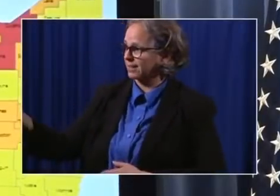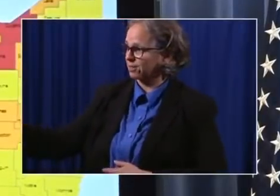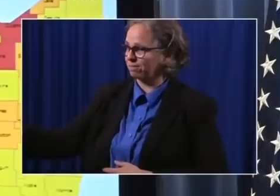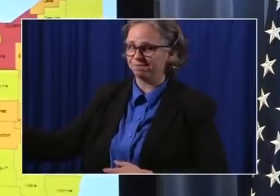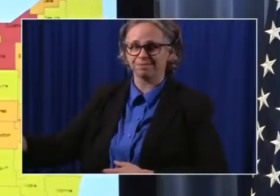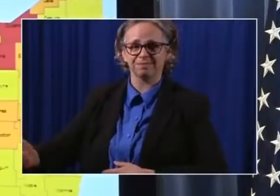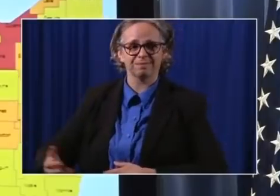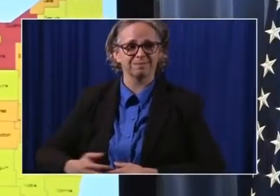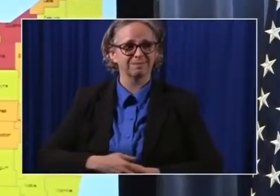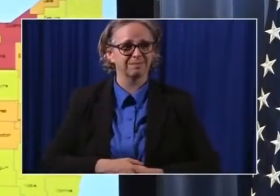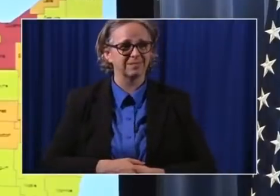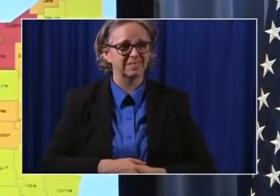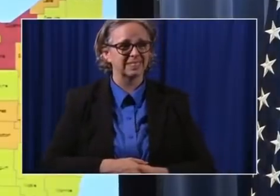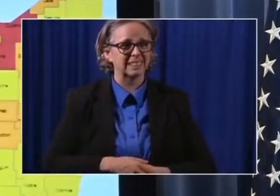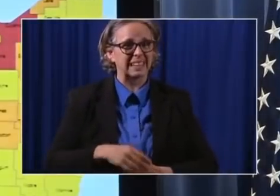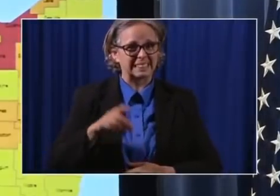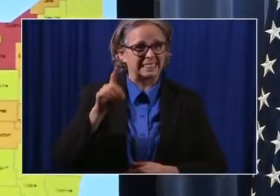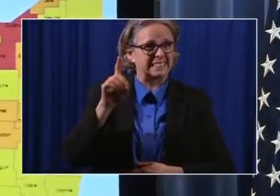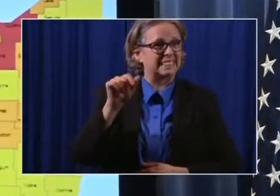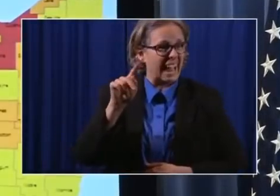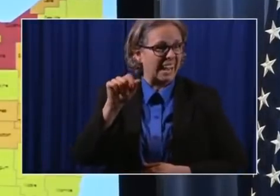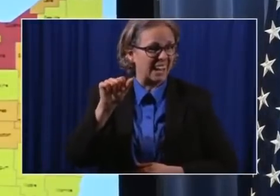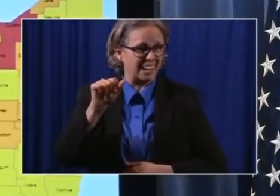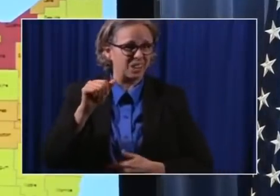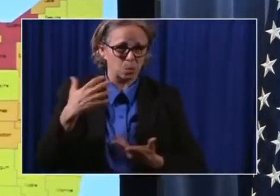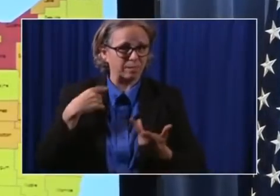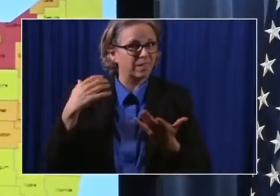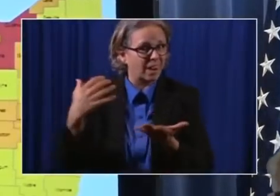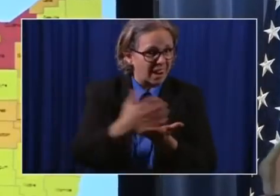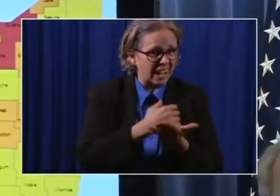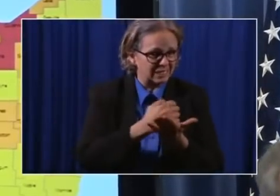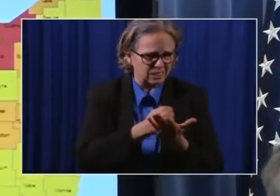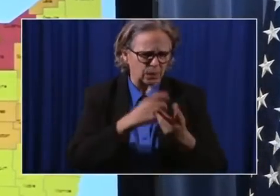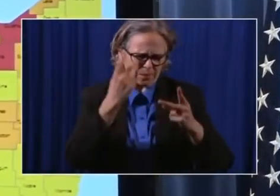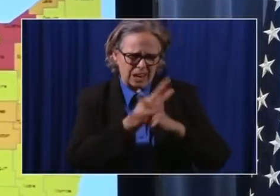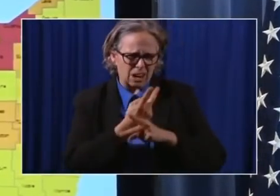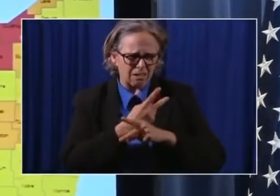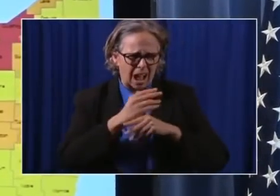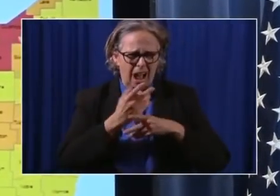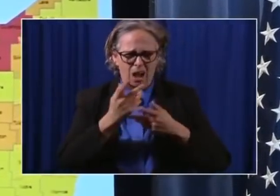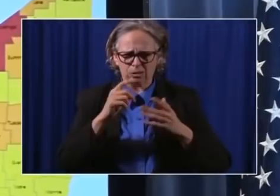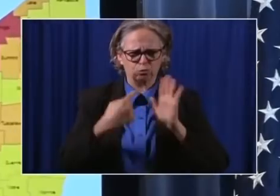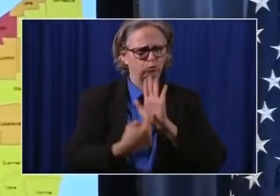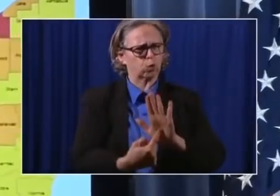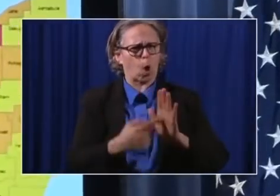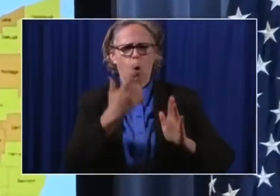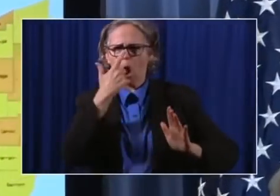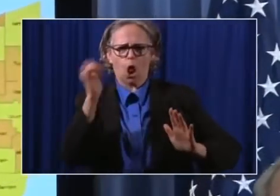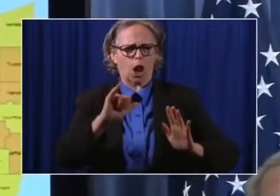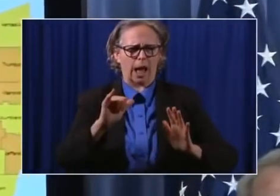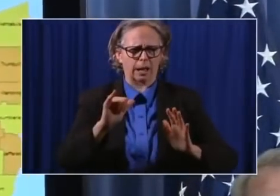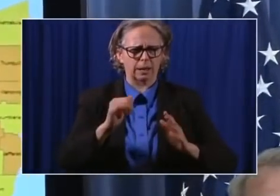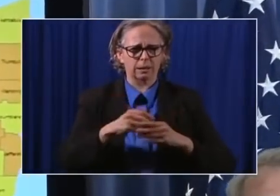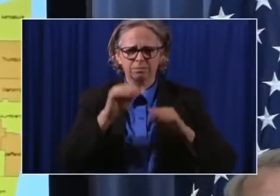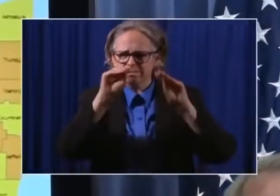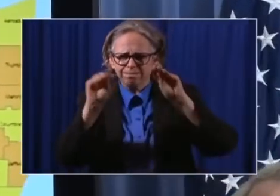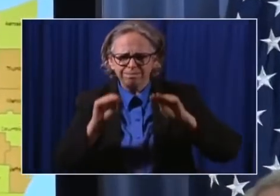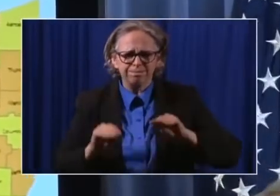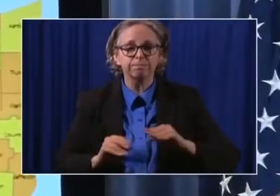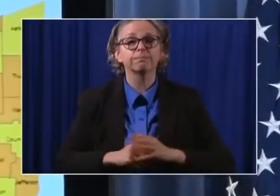data team, and so this is the new map. And let me give you some of the highlights. And let me just start, though,